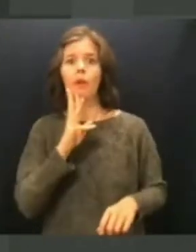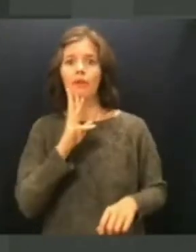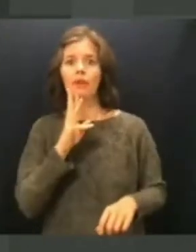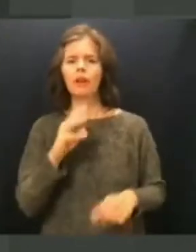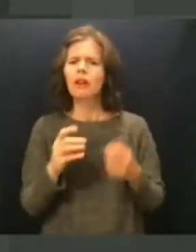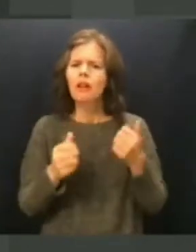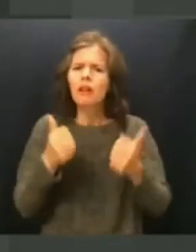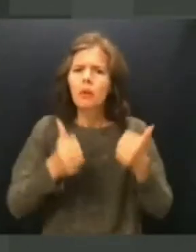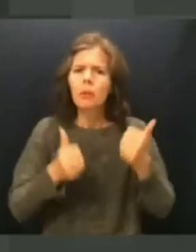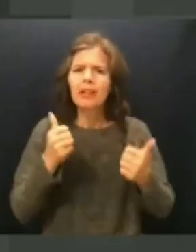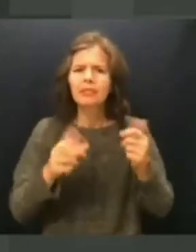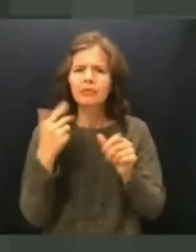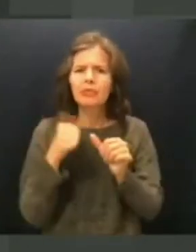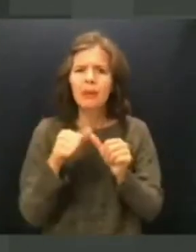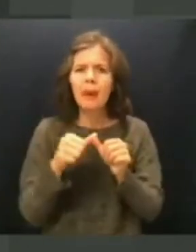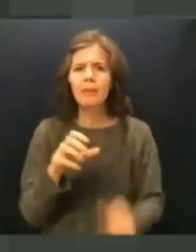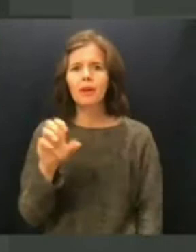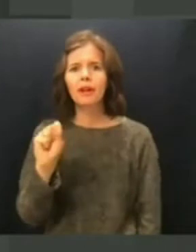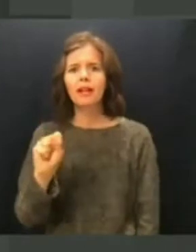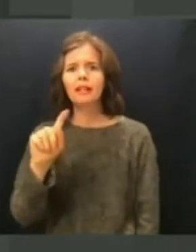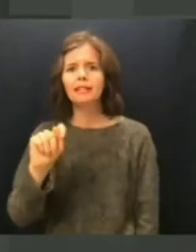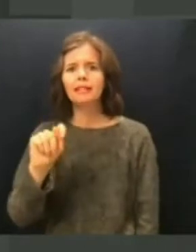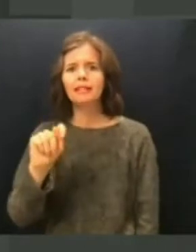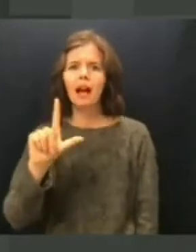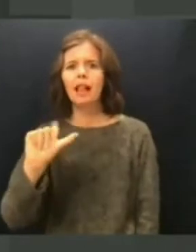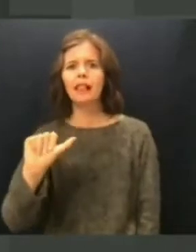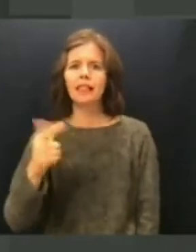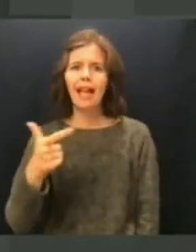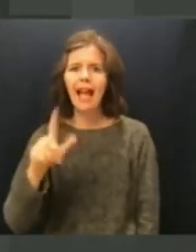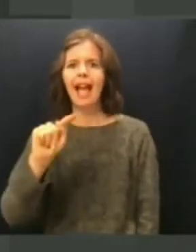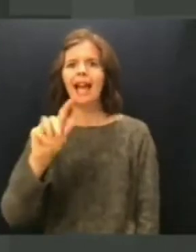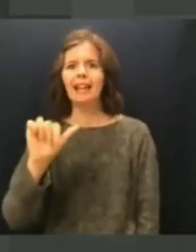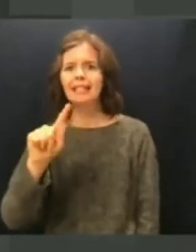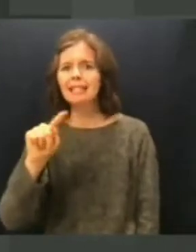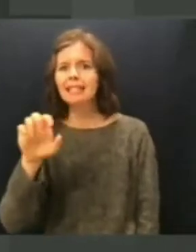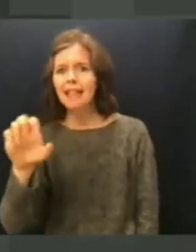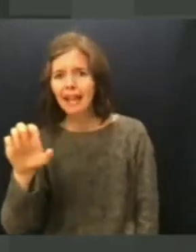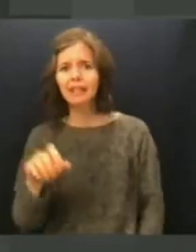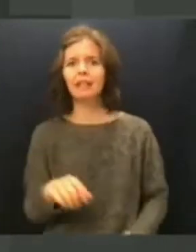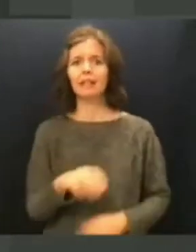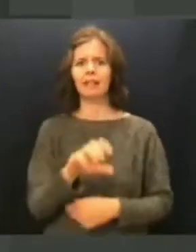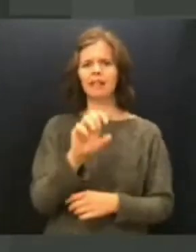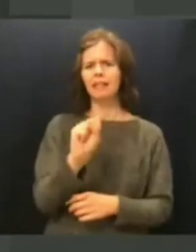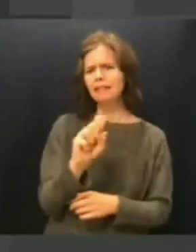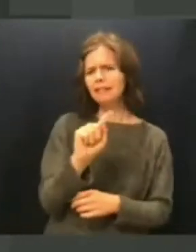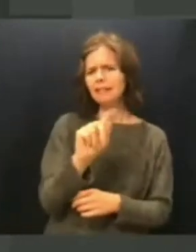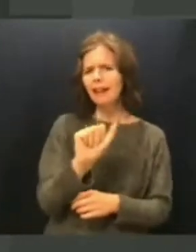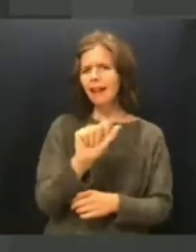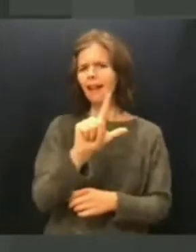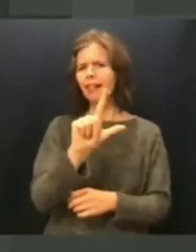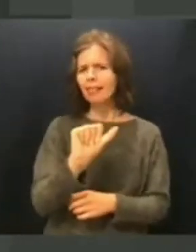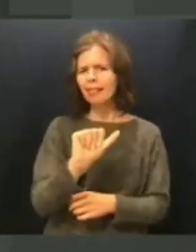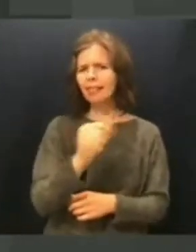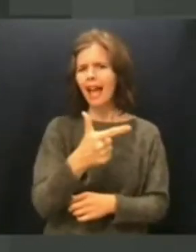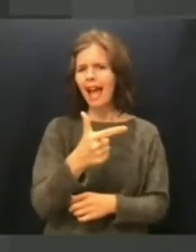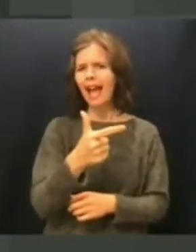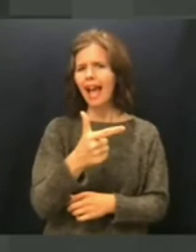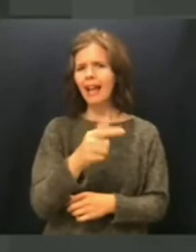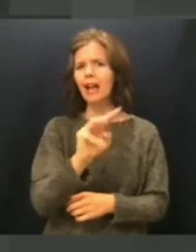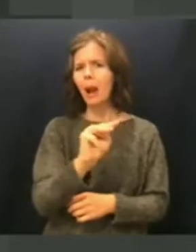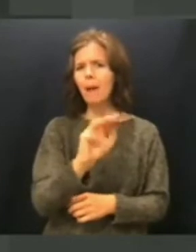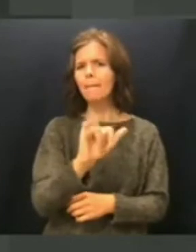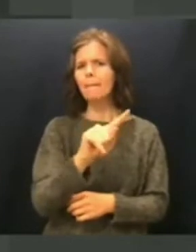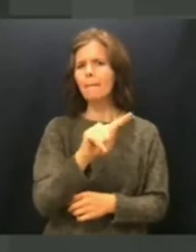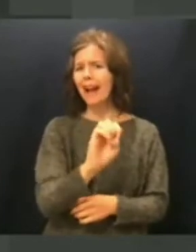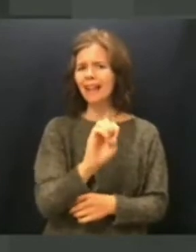stalactites and stalagmites? Well, that's a very good question. It has been very tricky to remember that, but I think I learned.